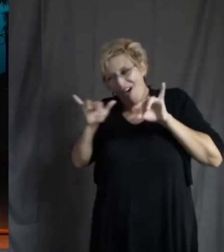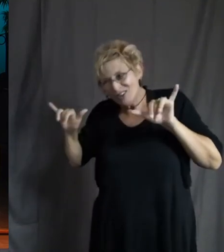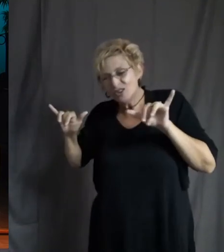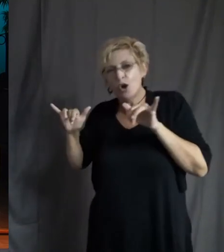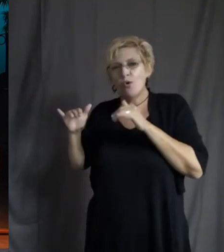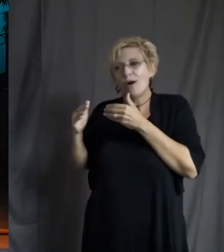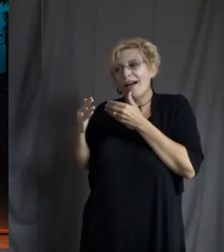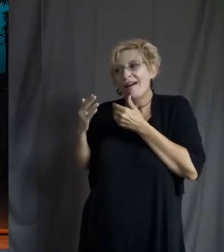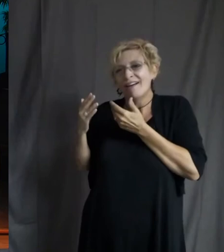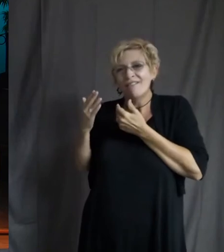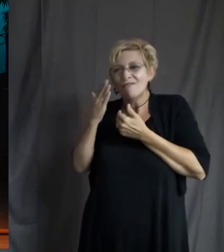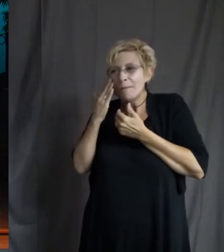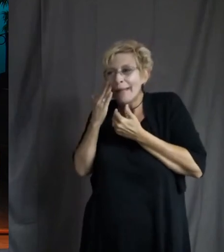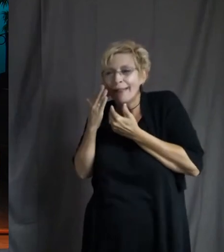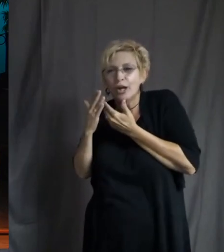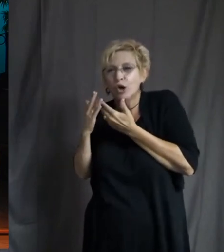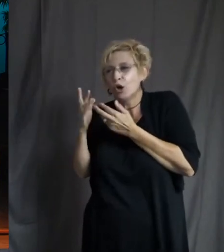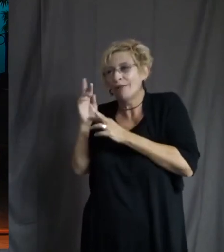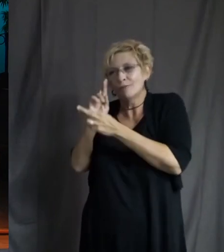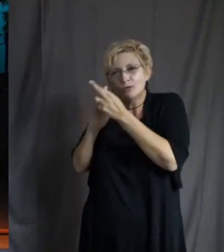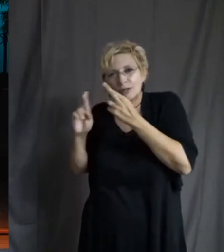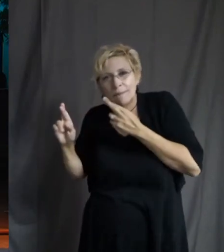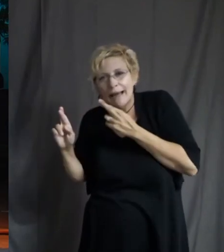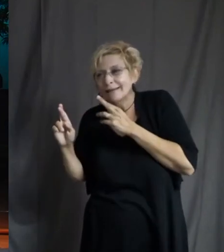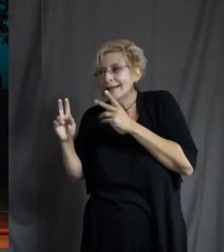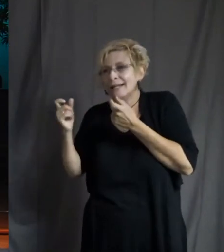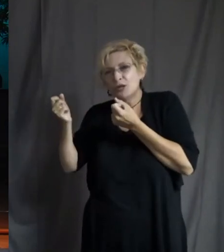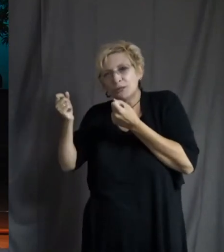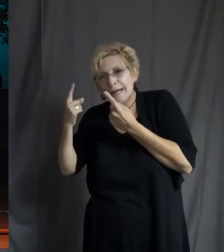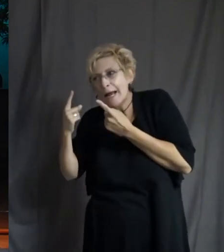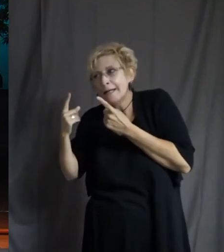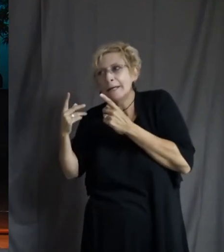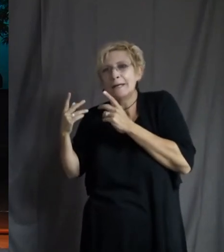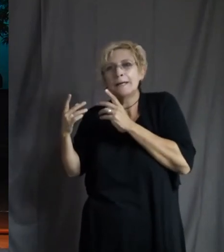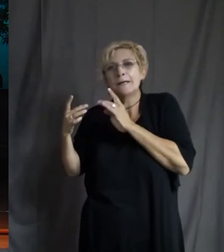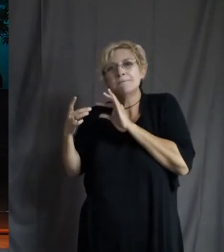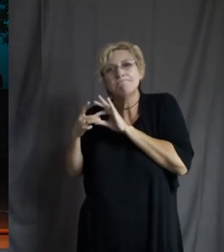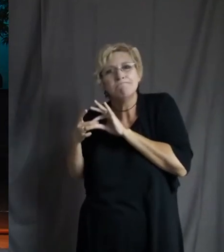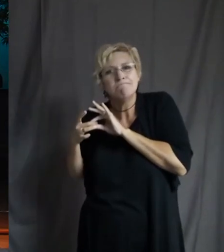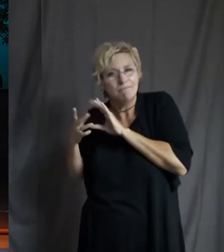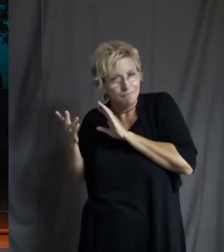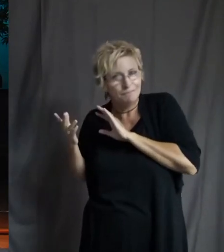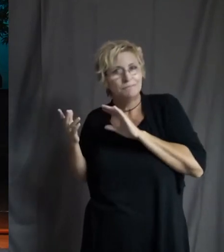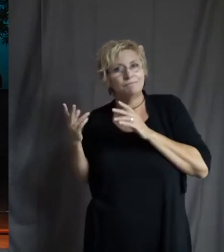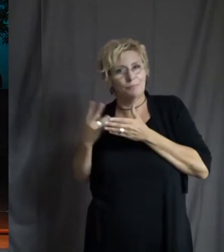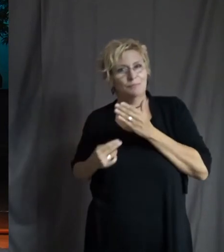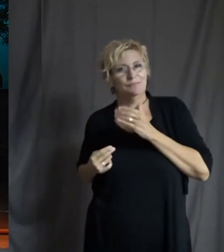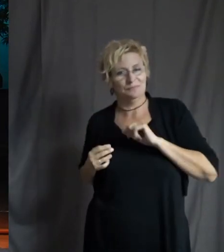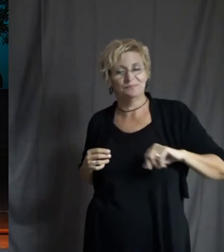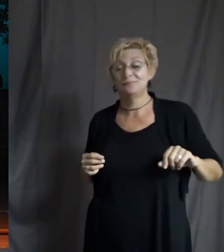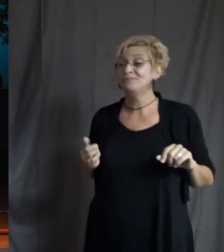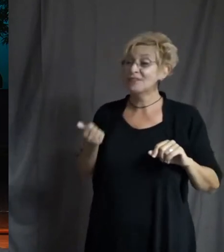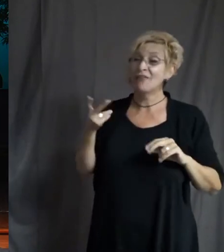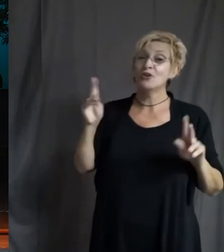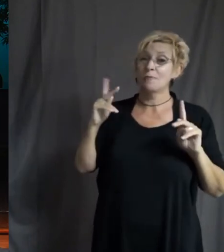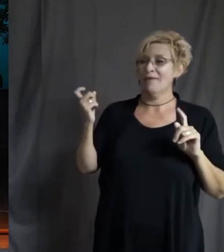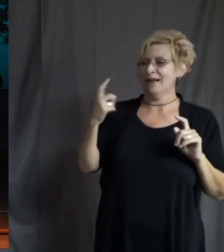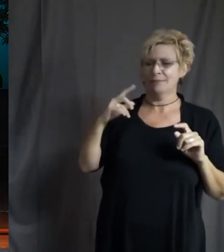of newness, of romantic love, but also that familiarity of mutual respect and of understanding.